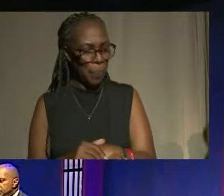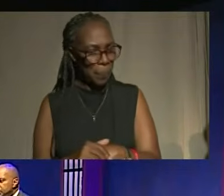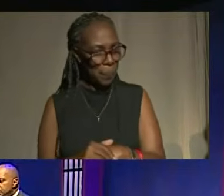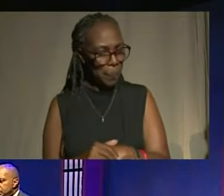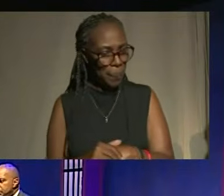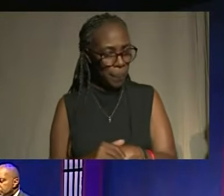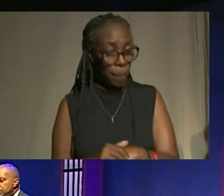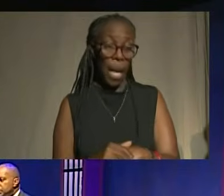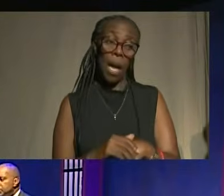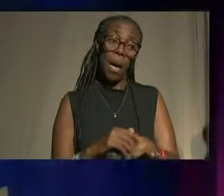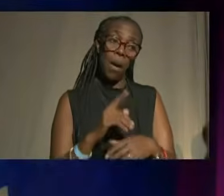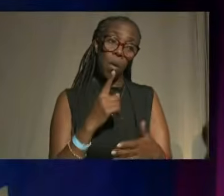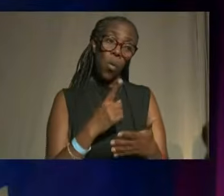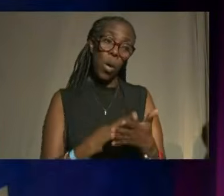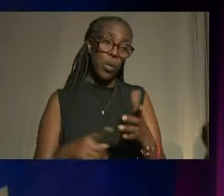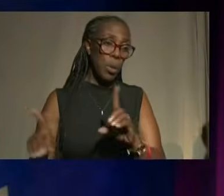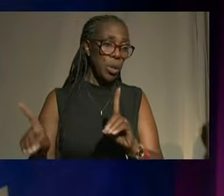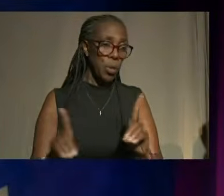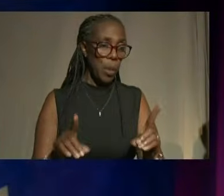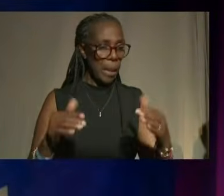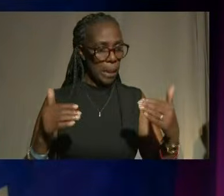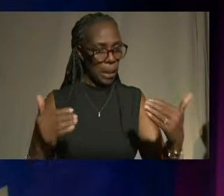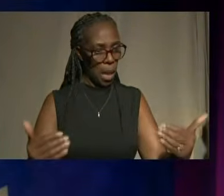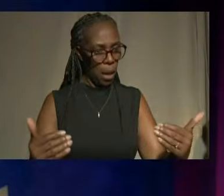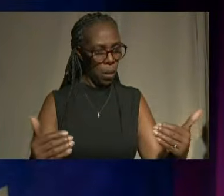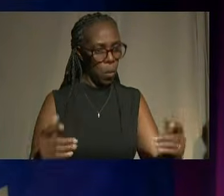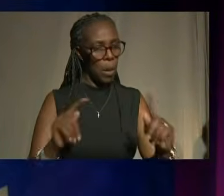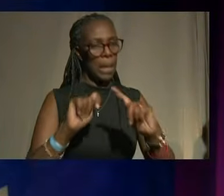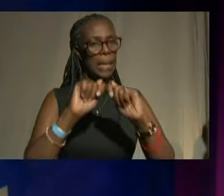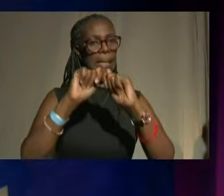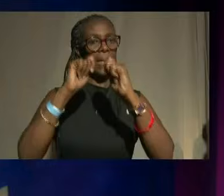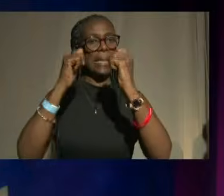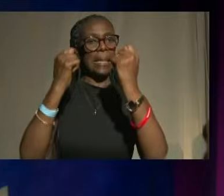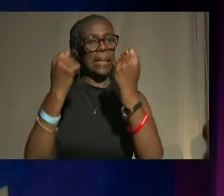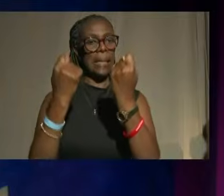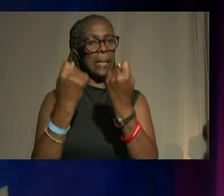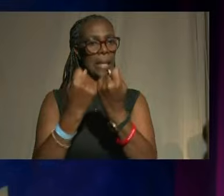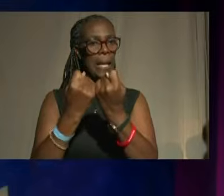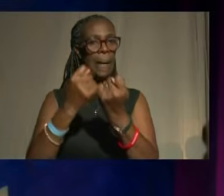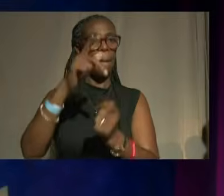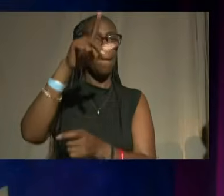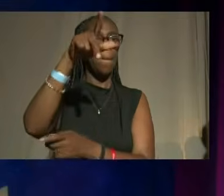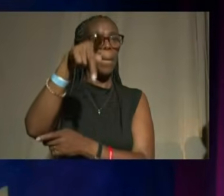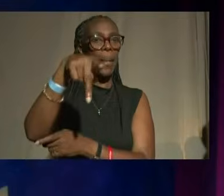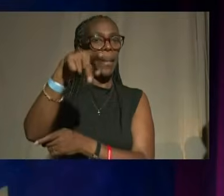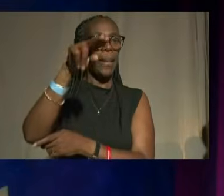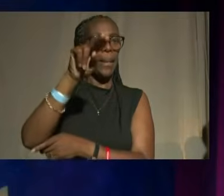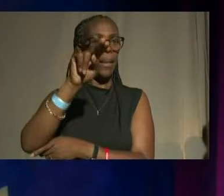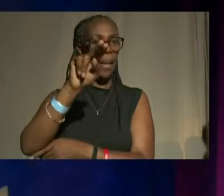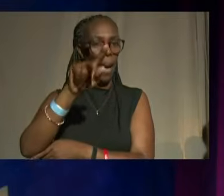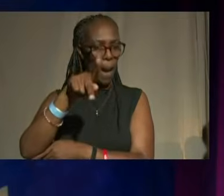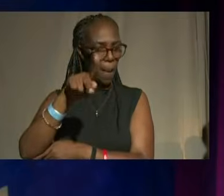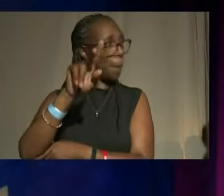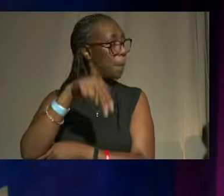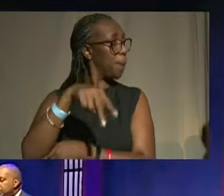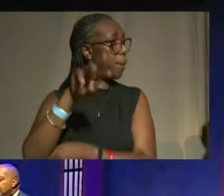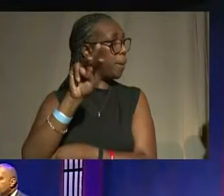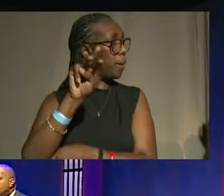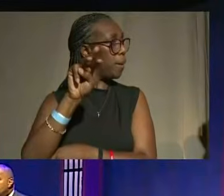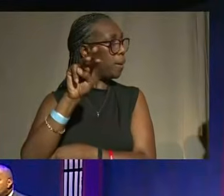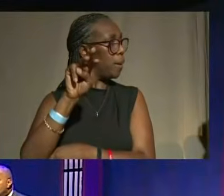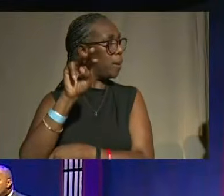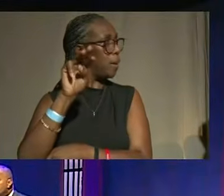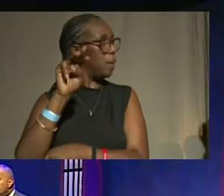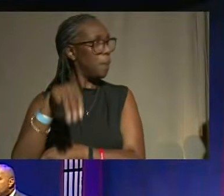is this. We're going to invite Team PNP to deliver a closing statement of 2 minutes in length.